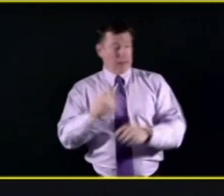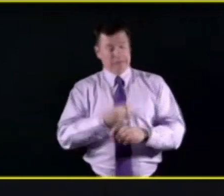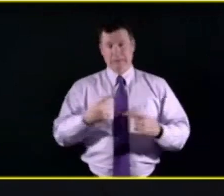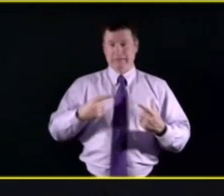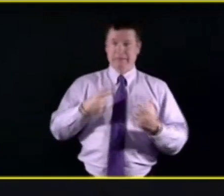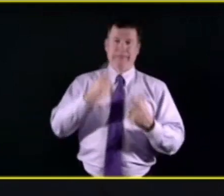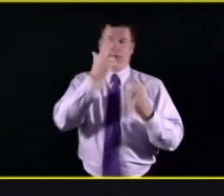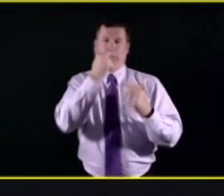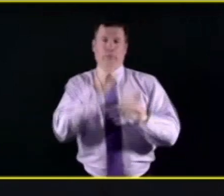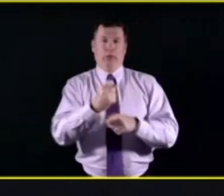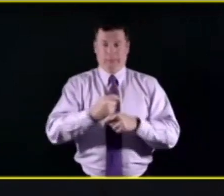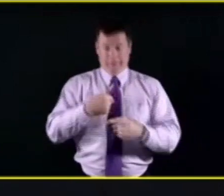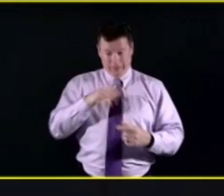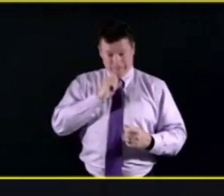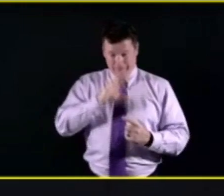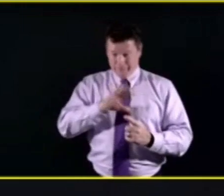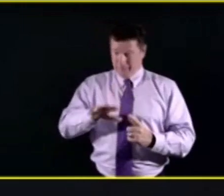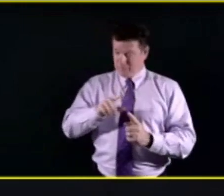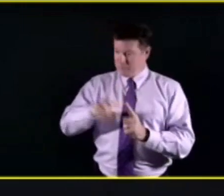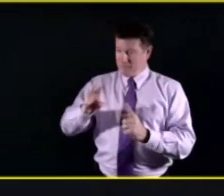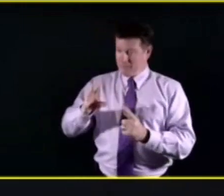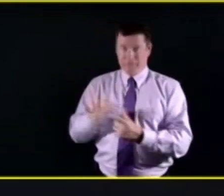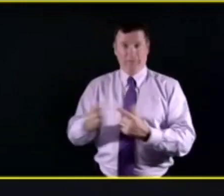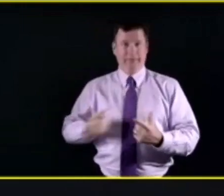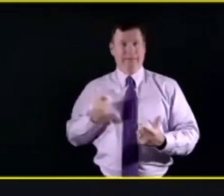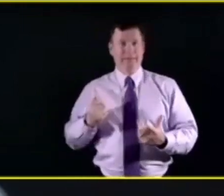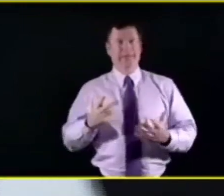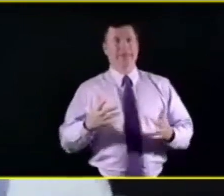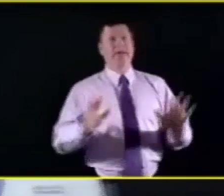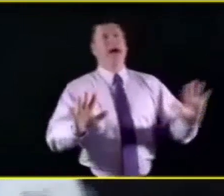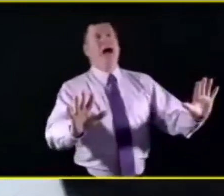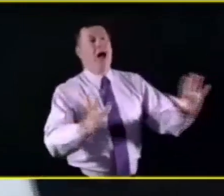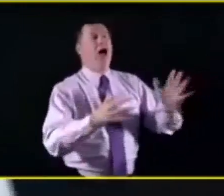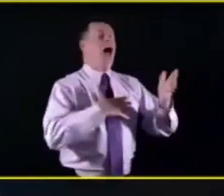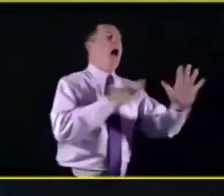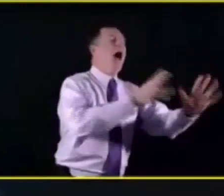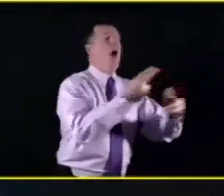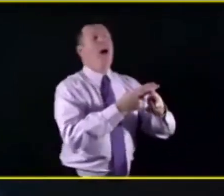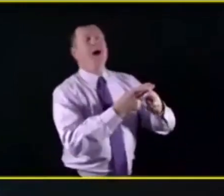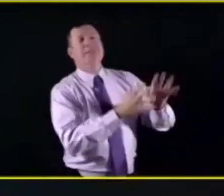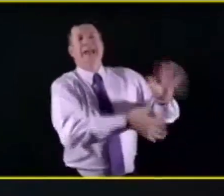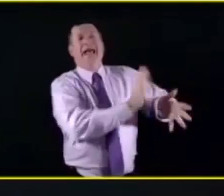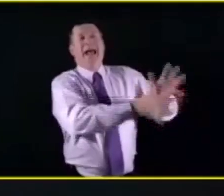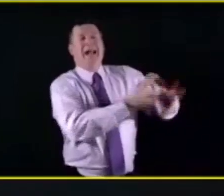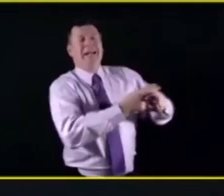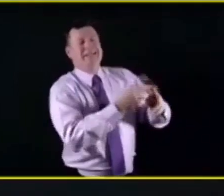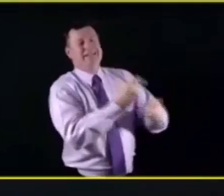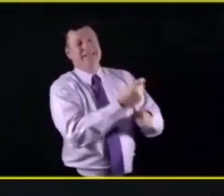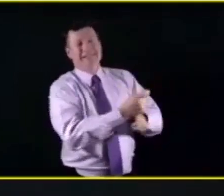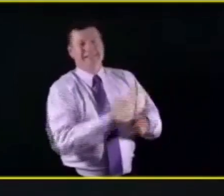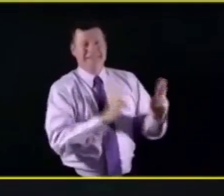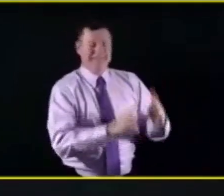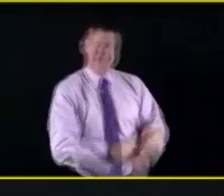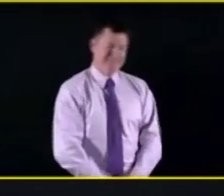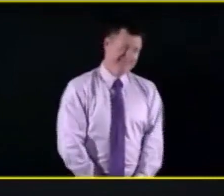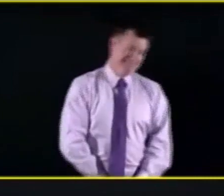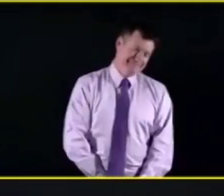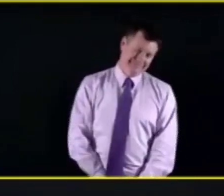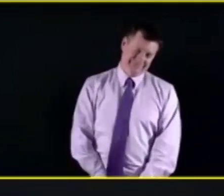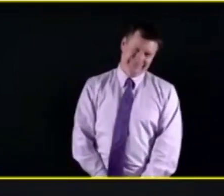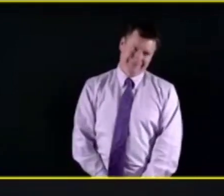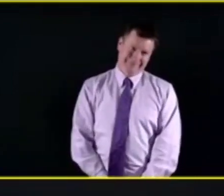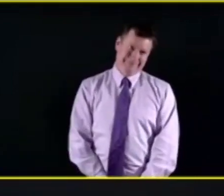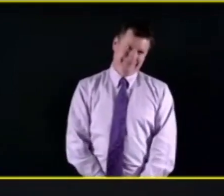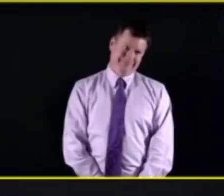very early stages. And batting cleanup, Will Astor for Rochester Beacon.